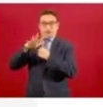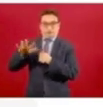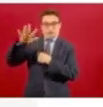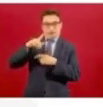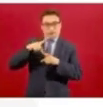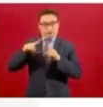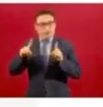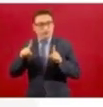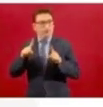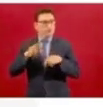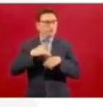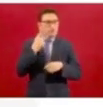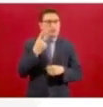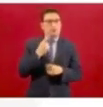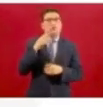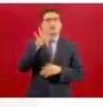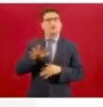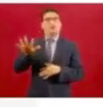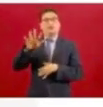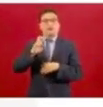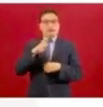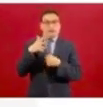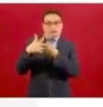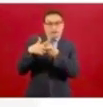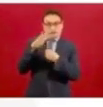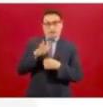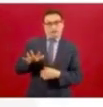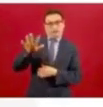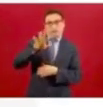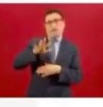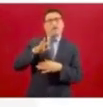were talking about yesterday that we have